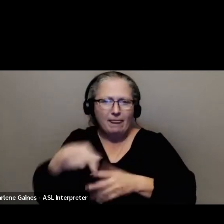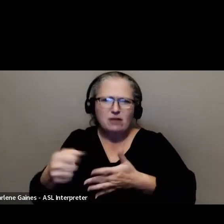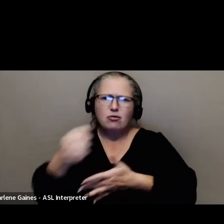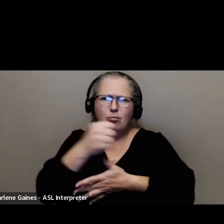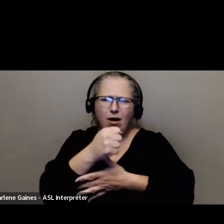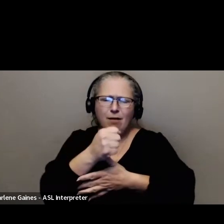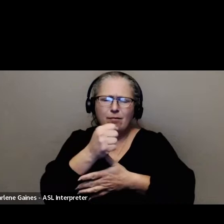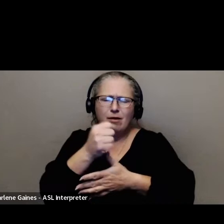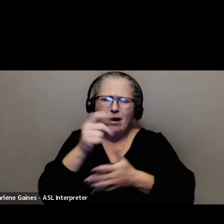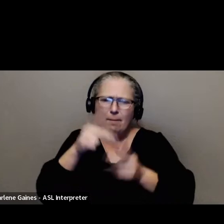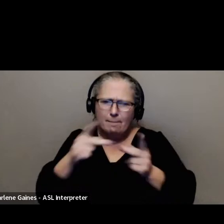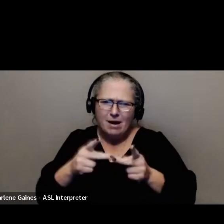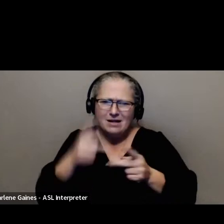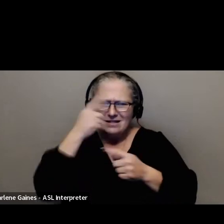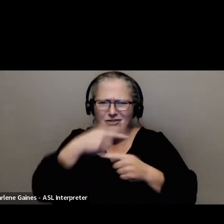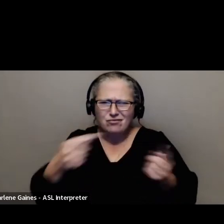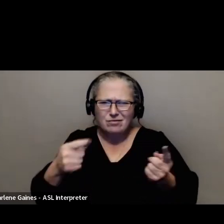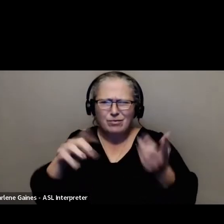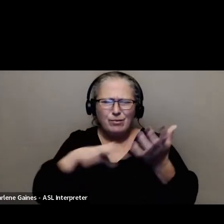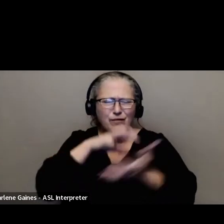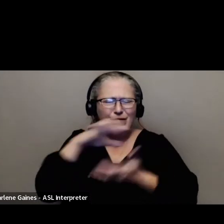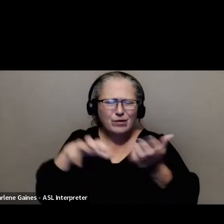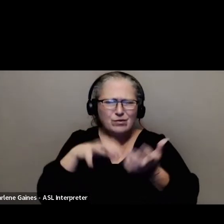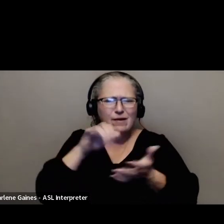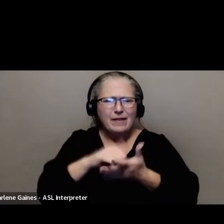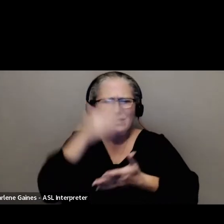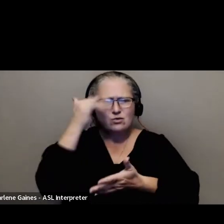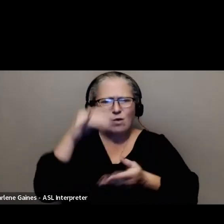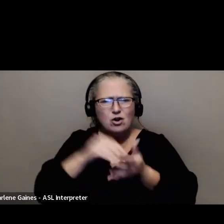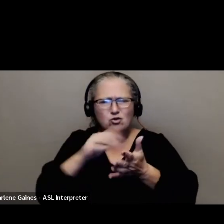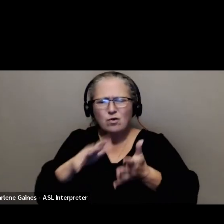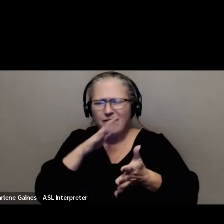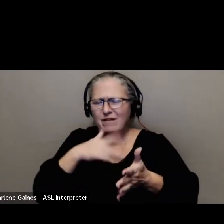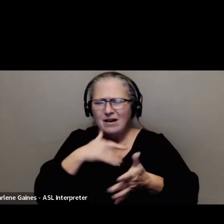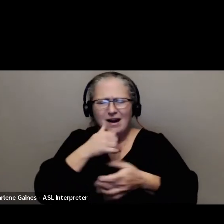of disagreement and confusion and why students don't feel